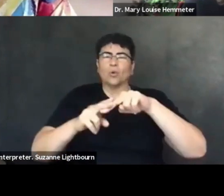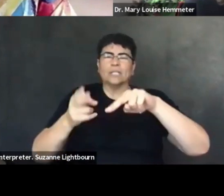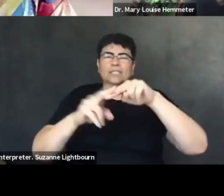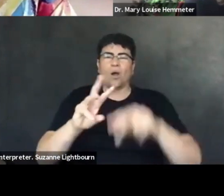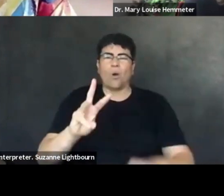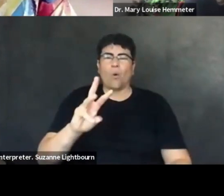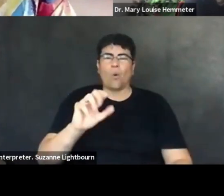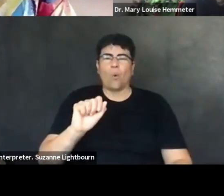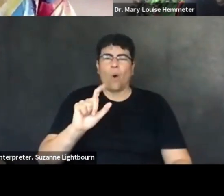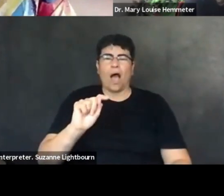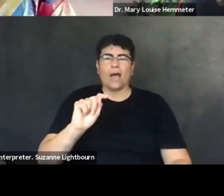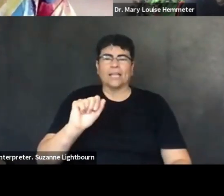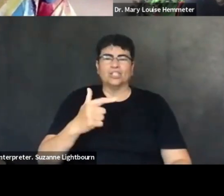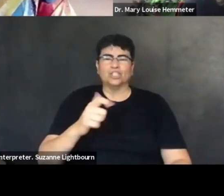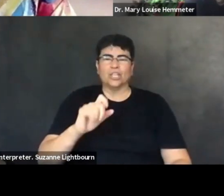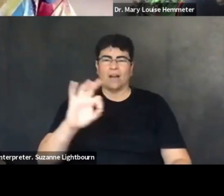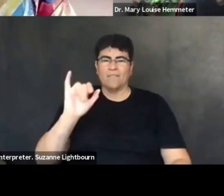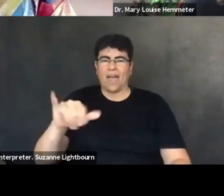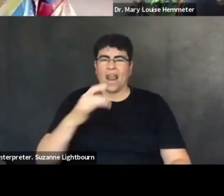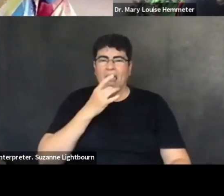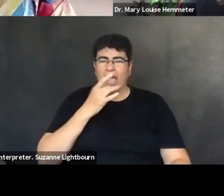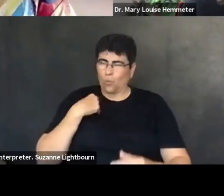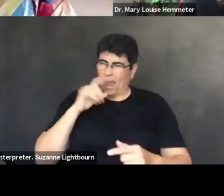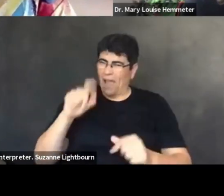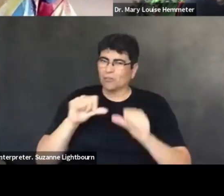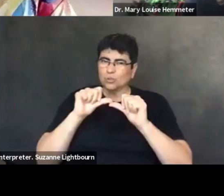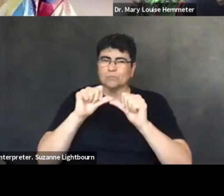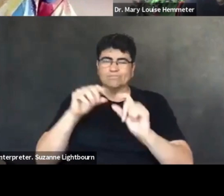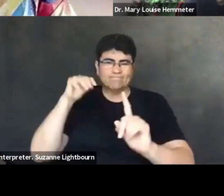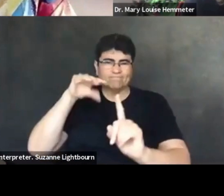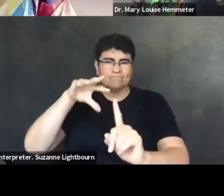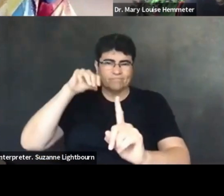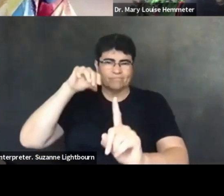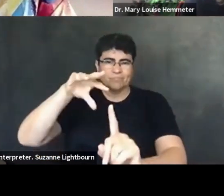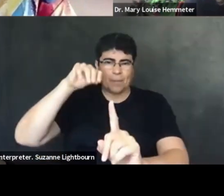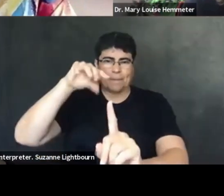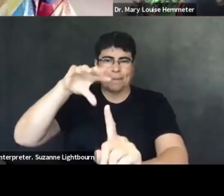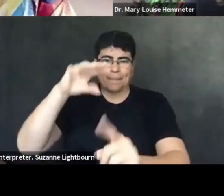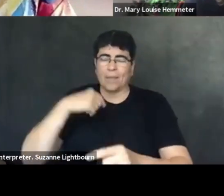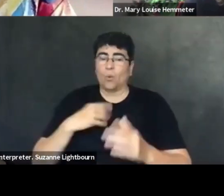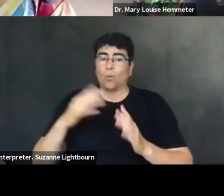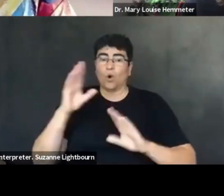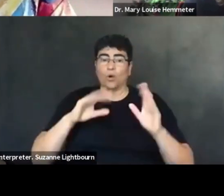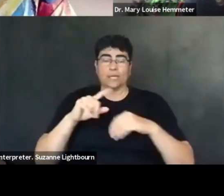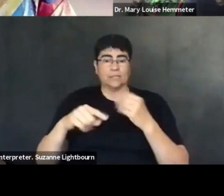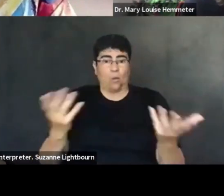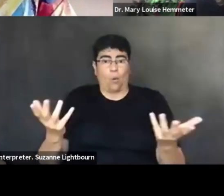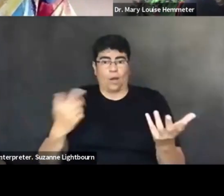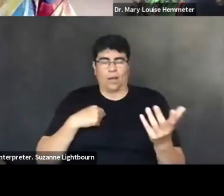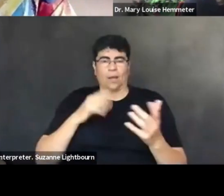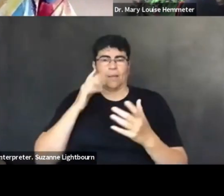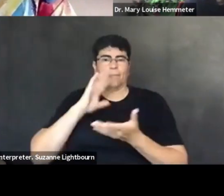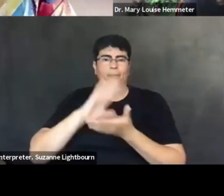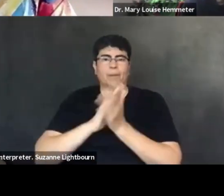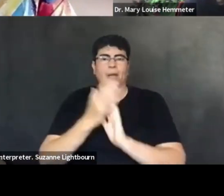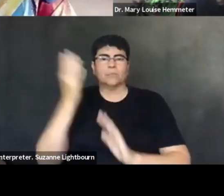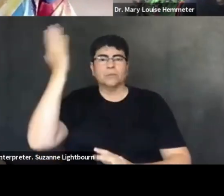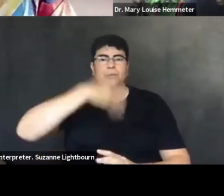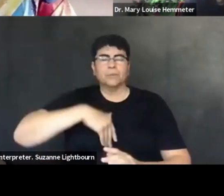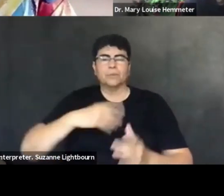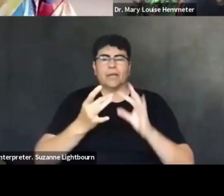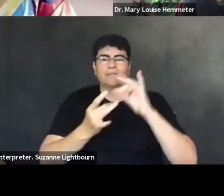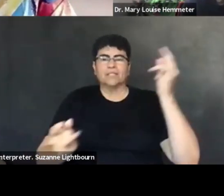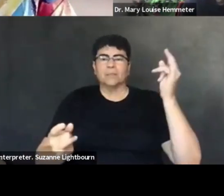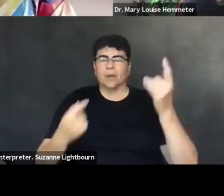do it continuously. This again, what worries me is that it disappears. It becomes invisible. And we live with